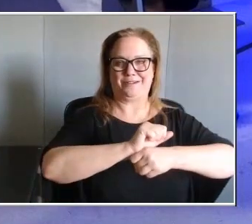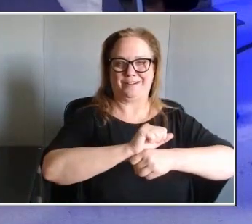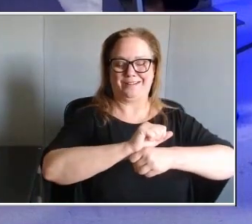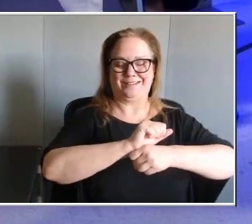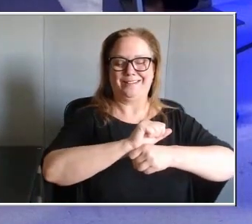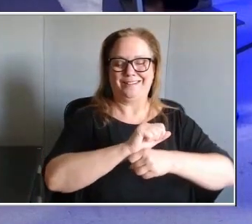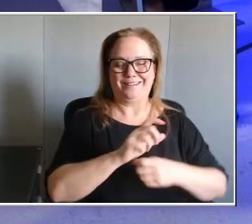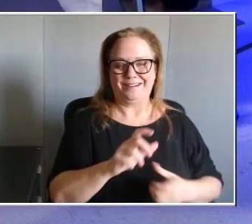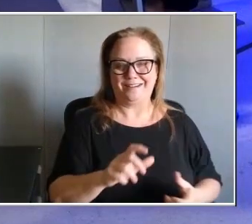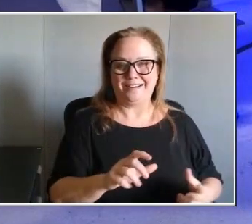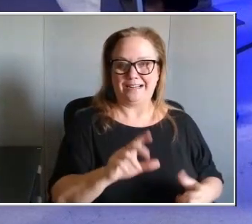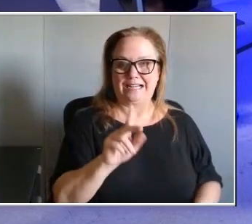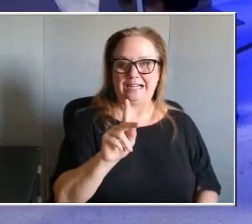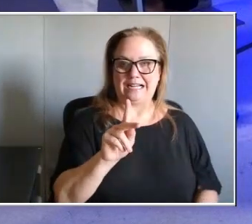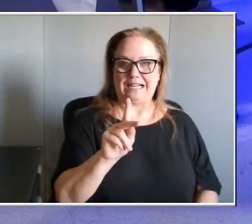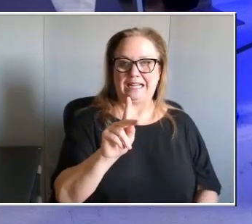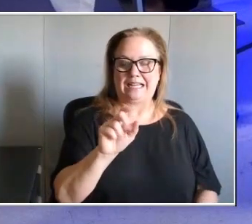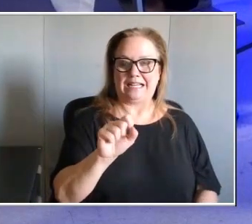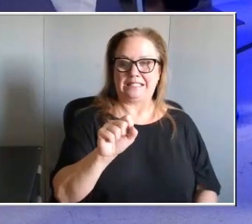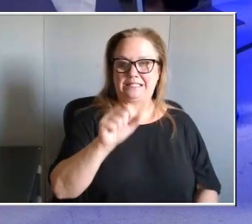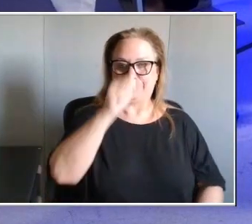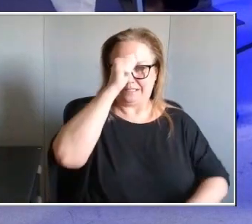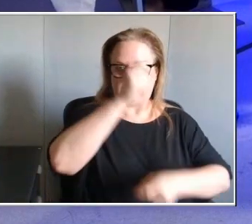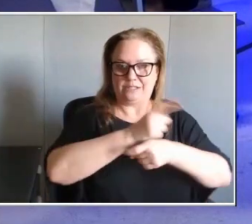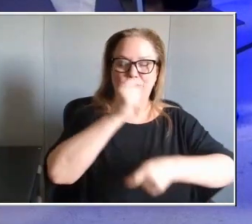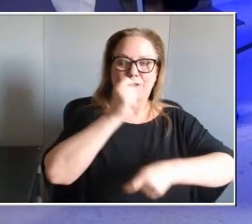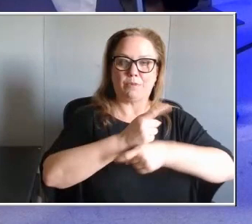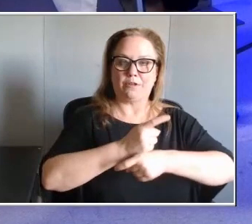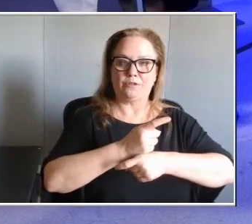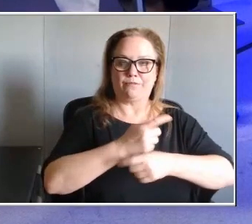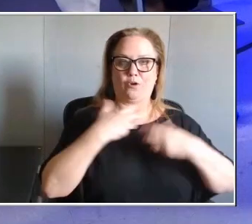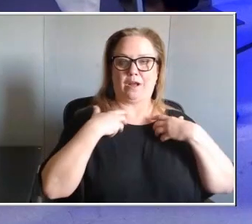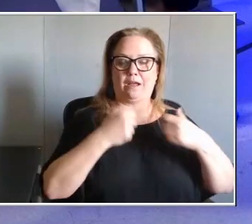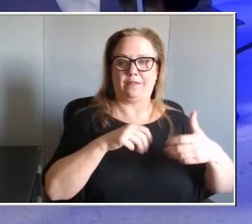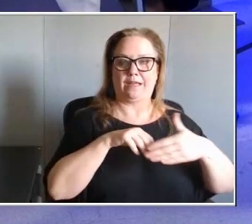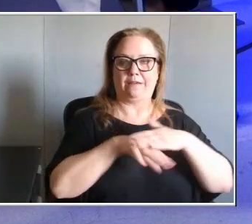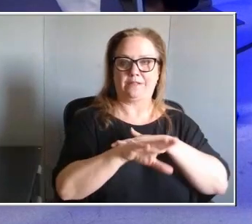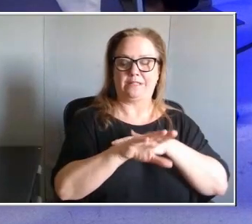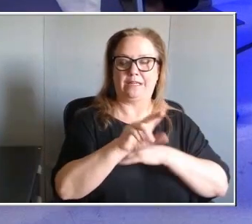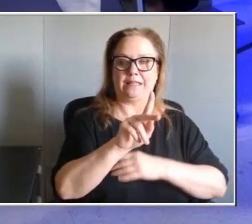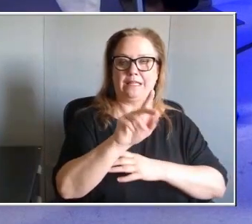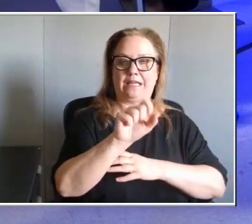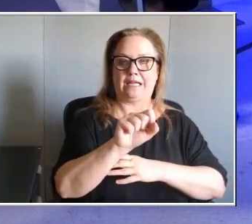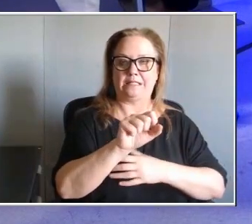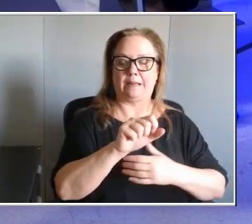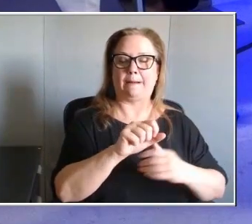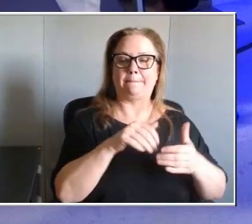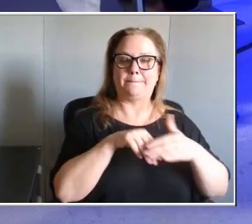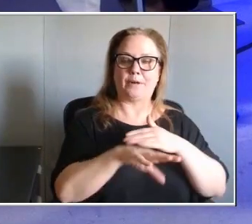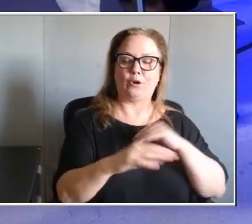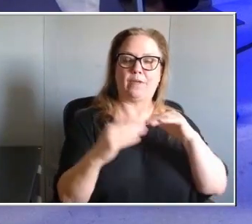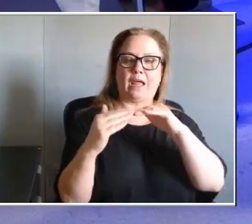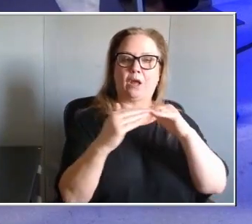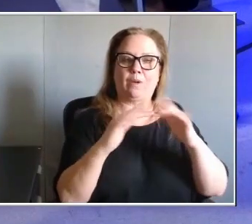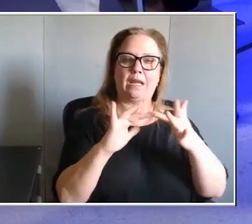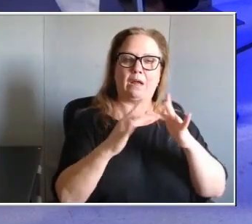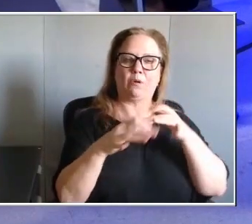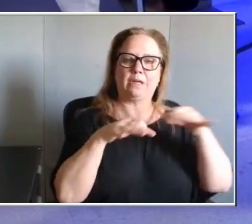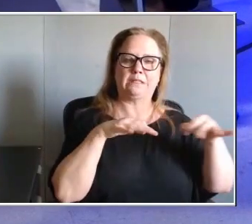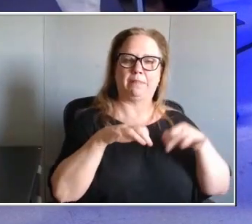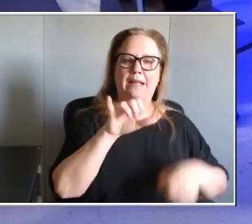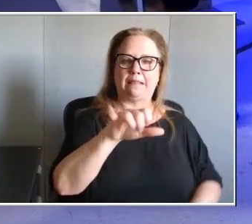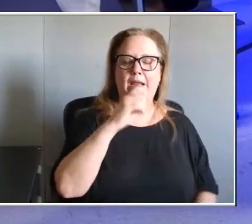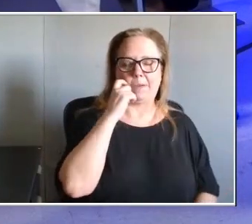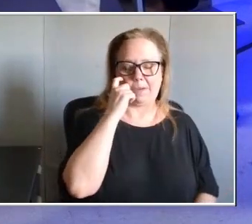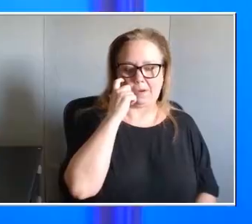credentials there. But Kansas Sisters and Brothers for Healthy Infants and the Kansas Birth Equity Network. Tell us a little bit about that work. Yeah,